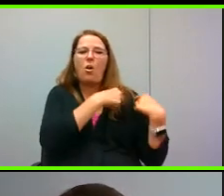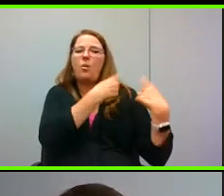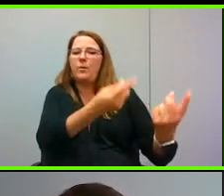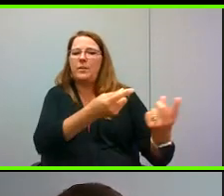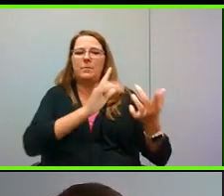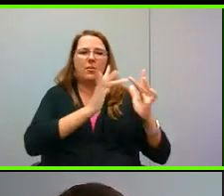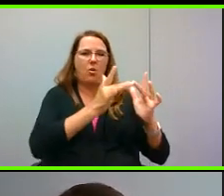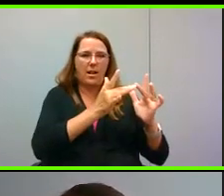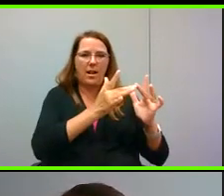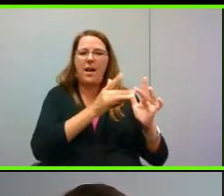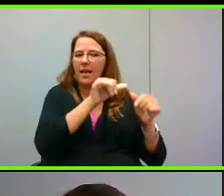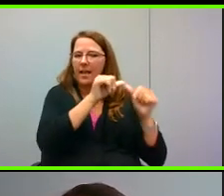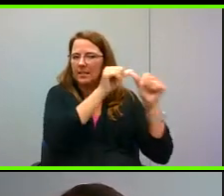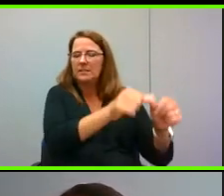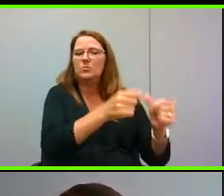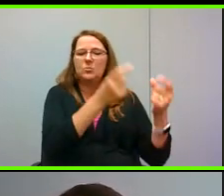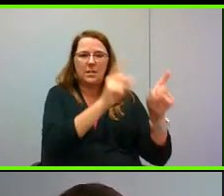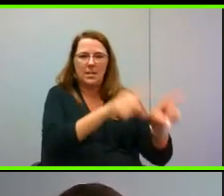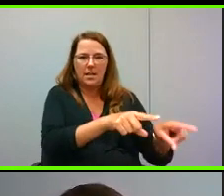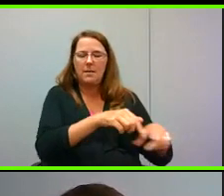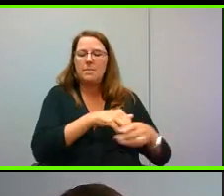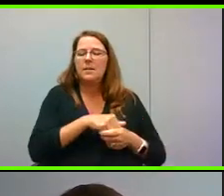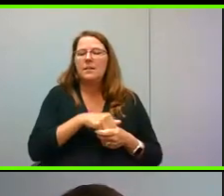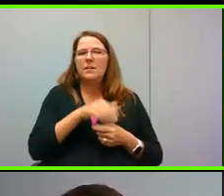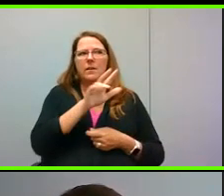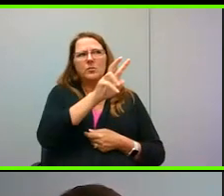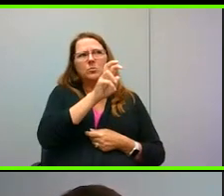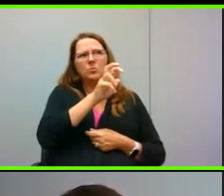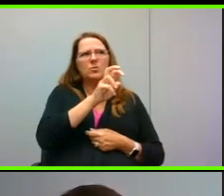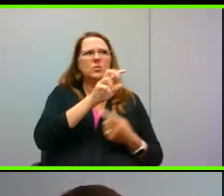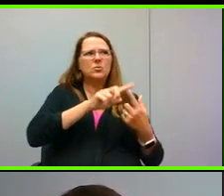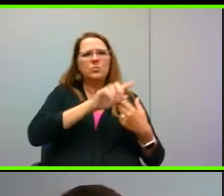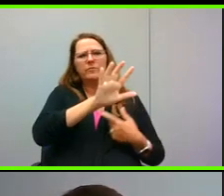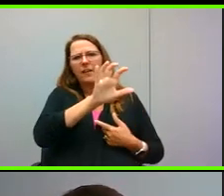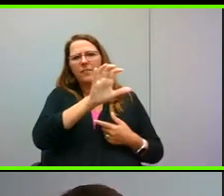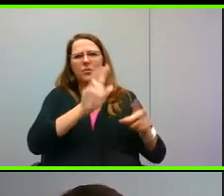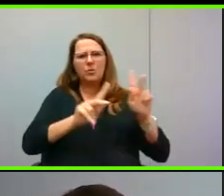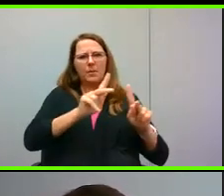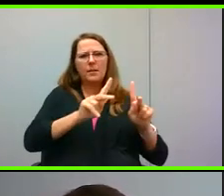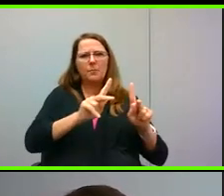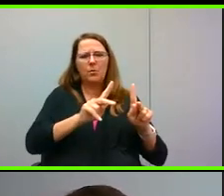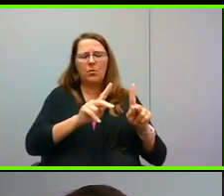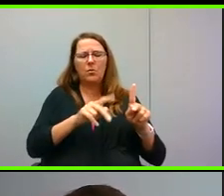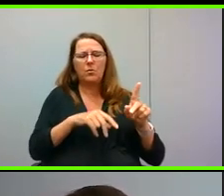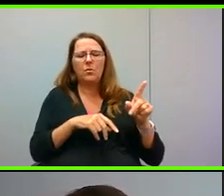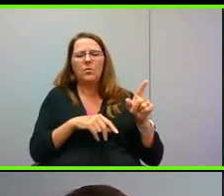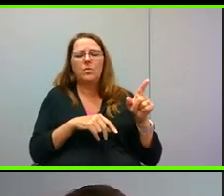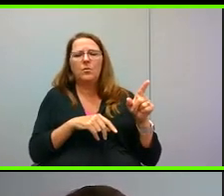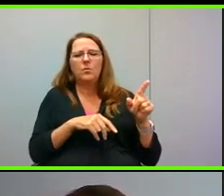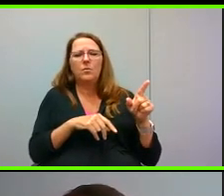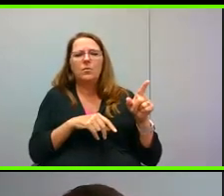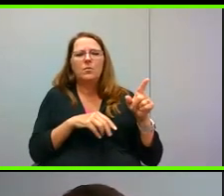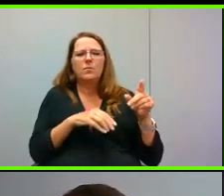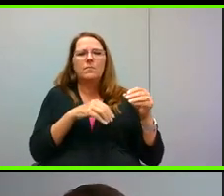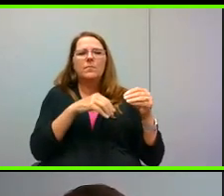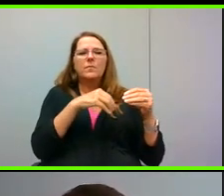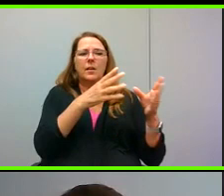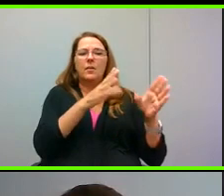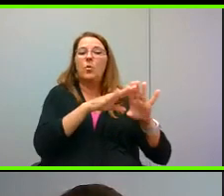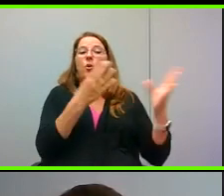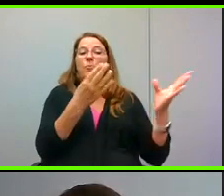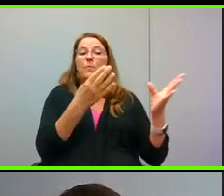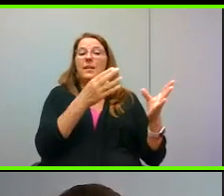continues to have anywhere from 200 to 500 people on a given rotation. We're opening that up again